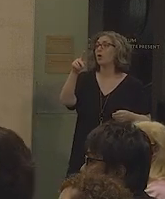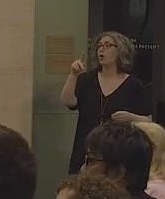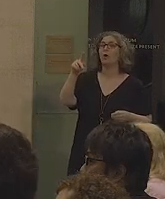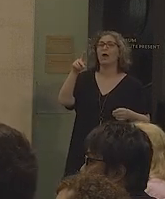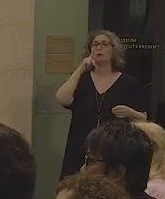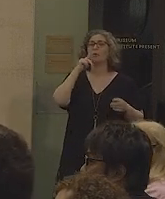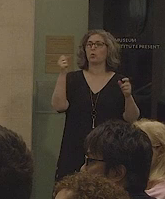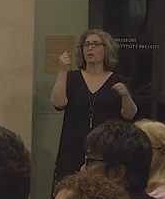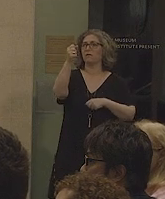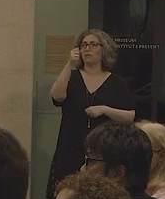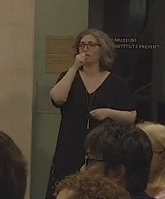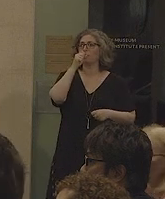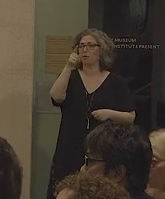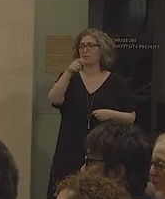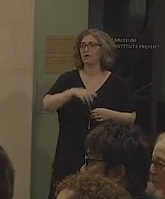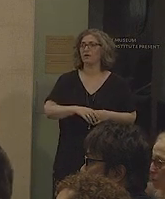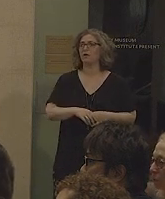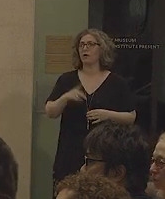We're going to hand you a microphone. Oh.